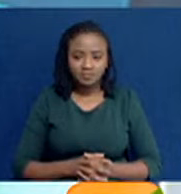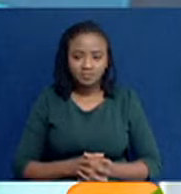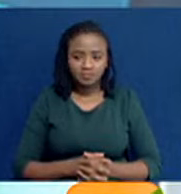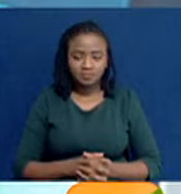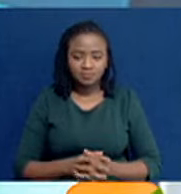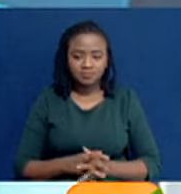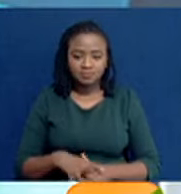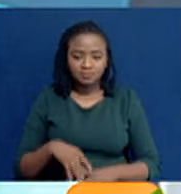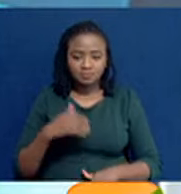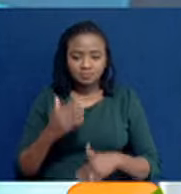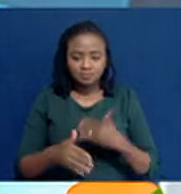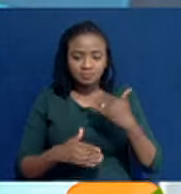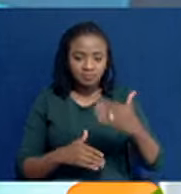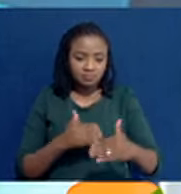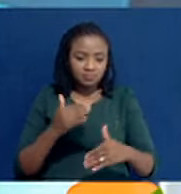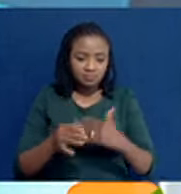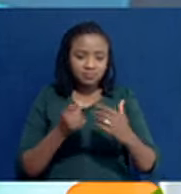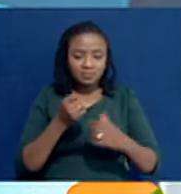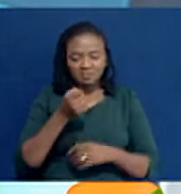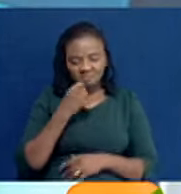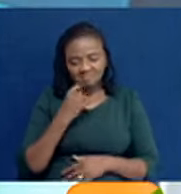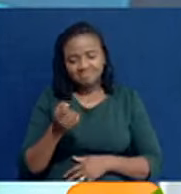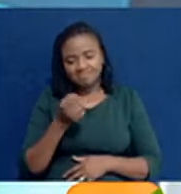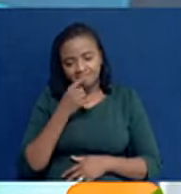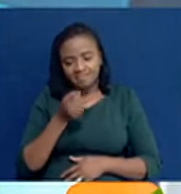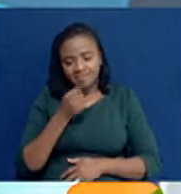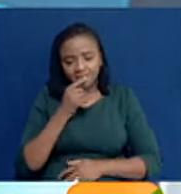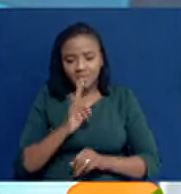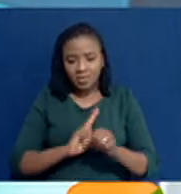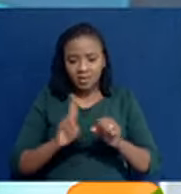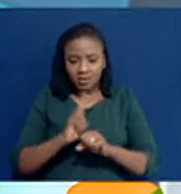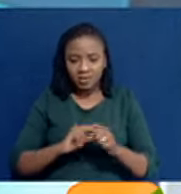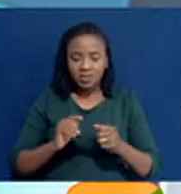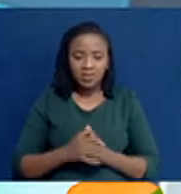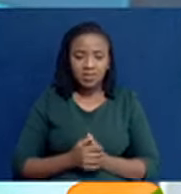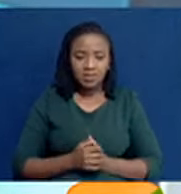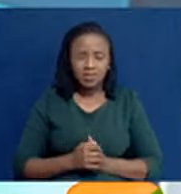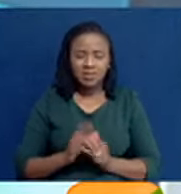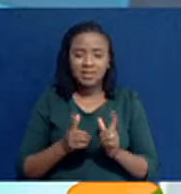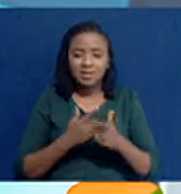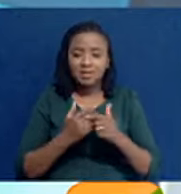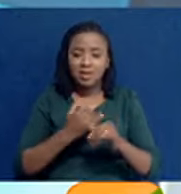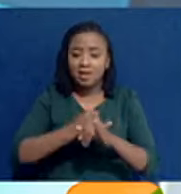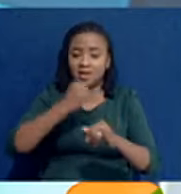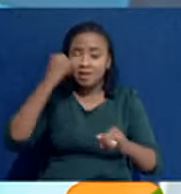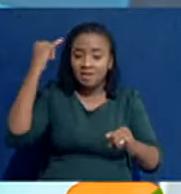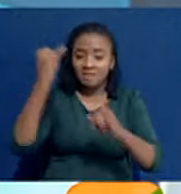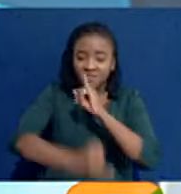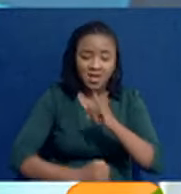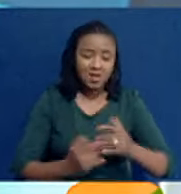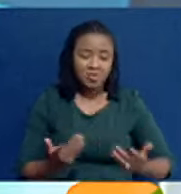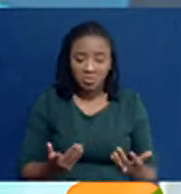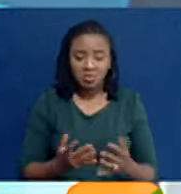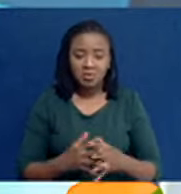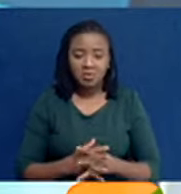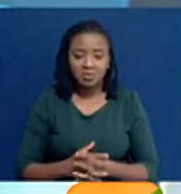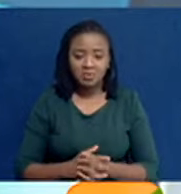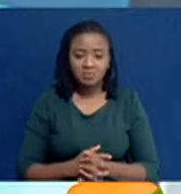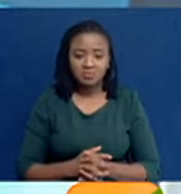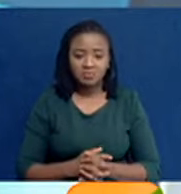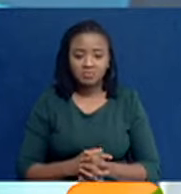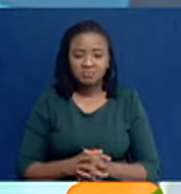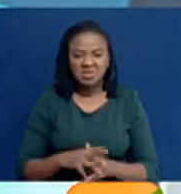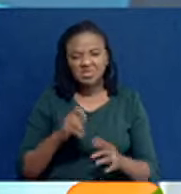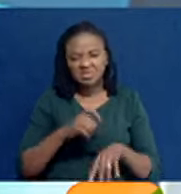the treatment followed. Yeah. And at the end of it, which took about